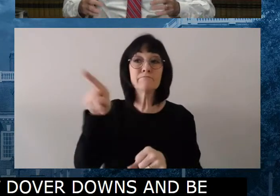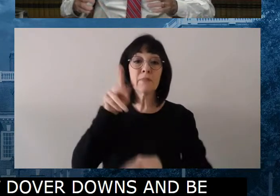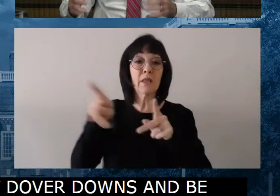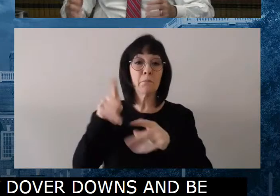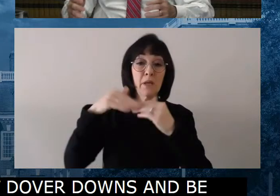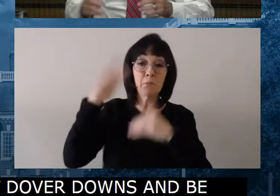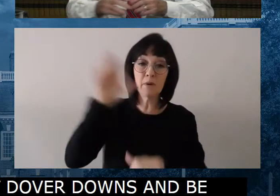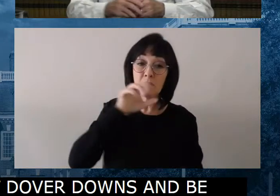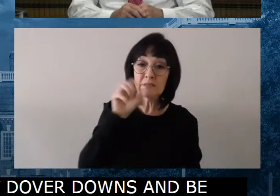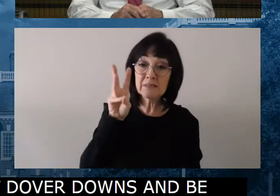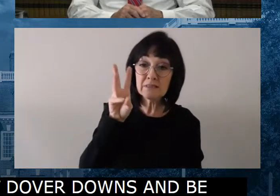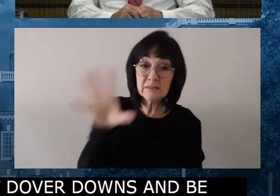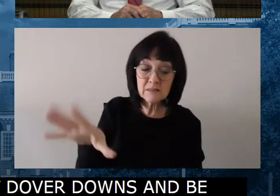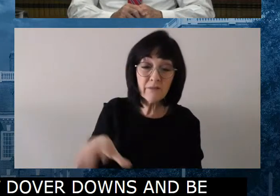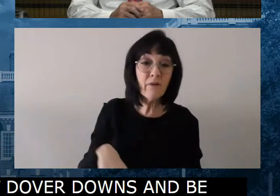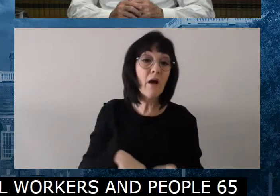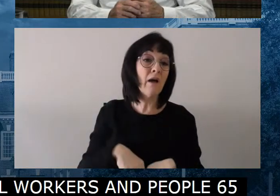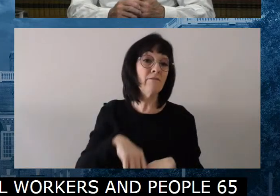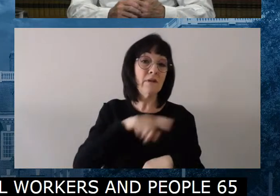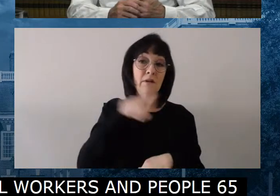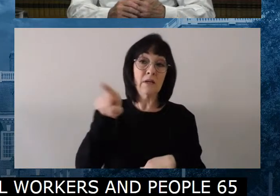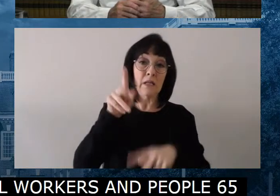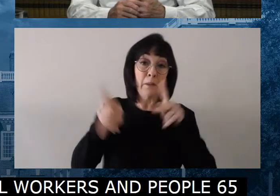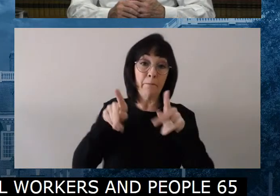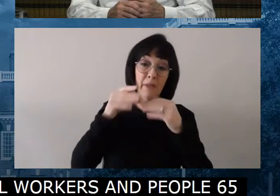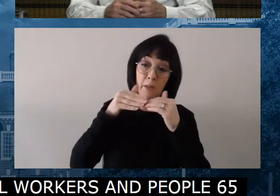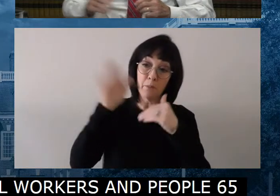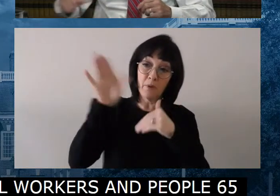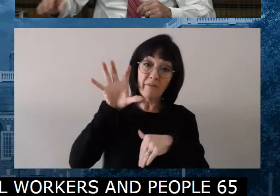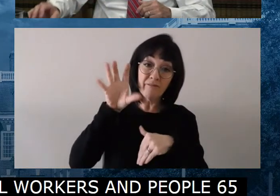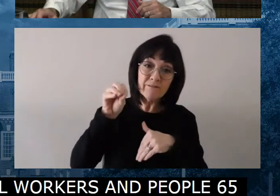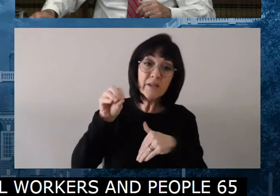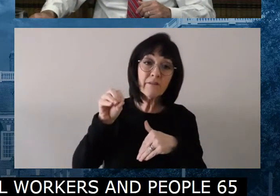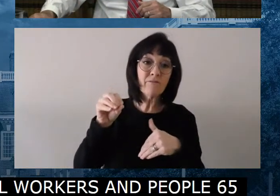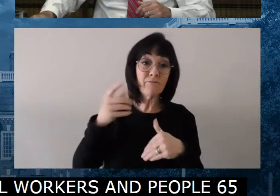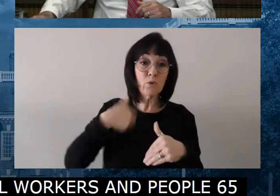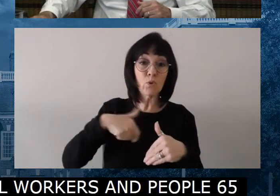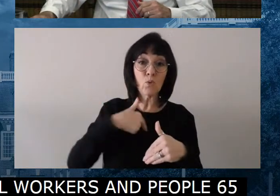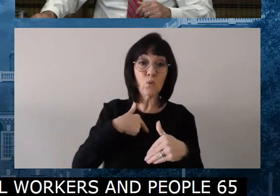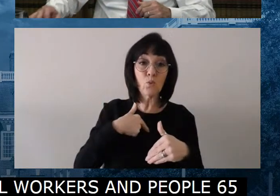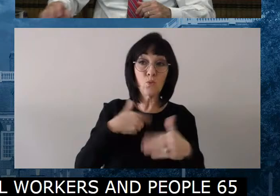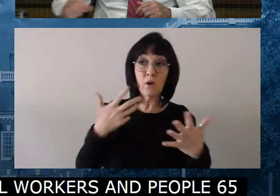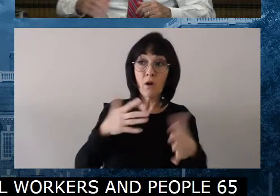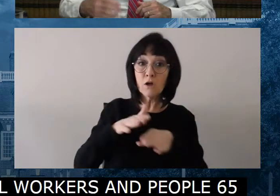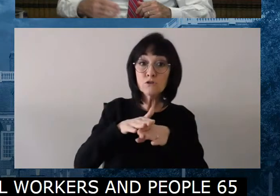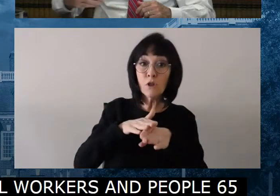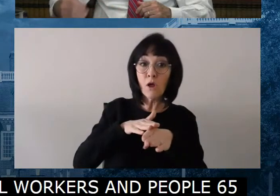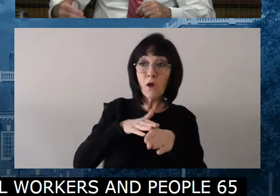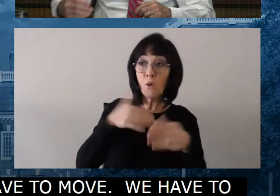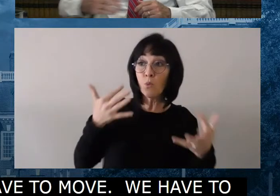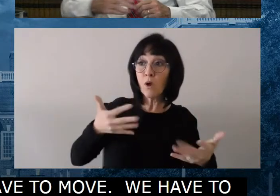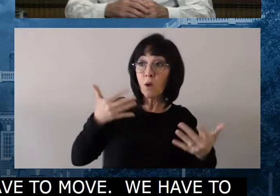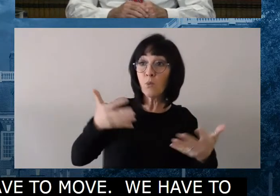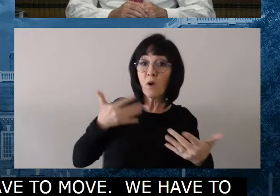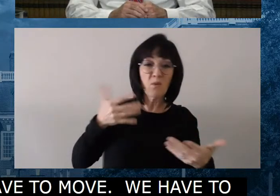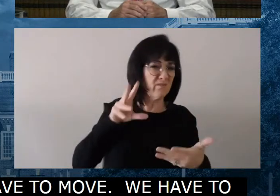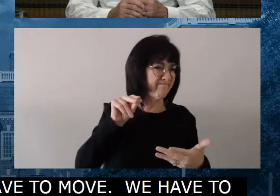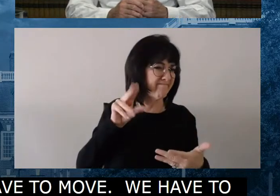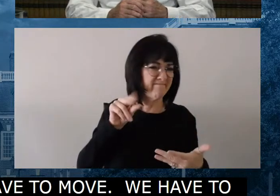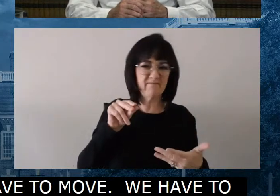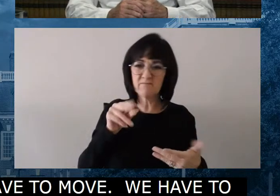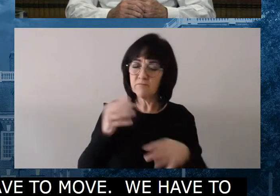it up. We got to make sure that we're providing those prioritized populations with opportunities as we move in